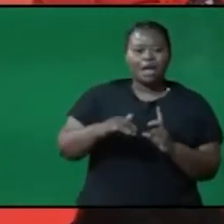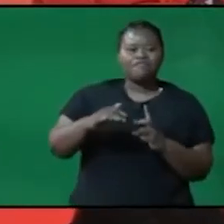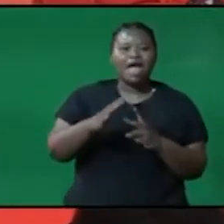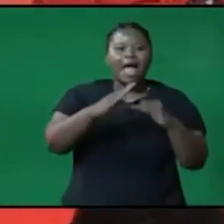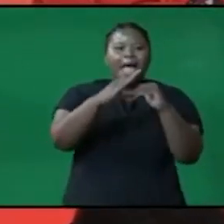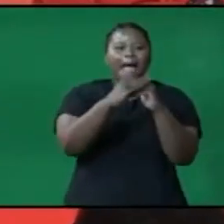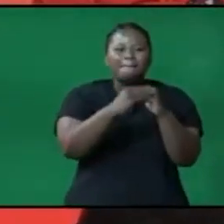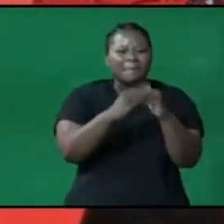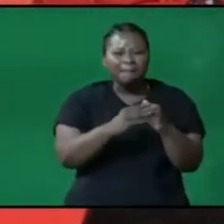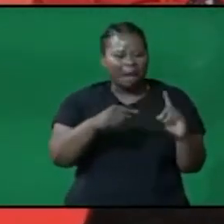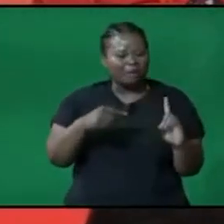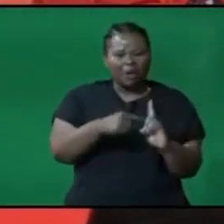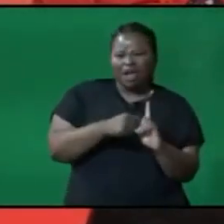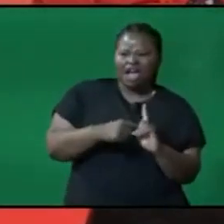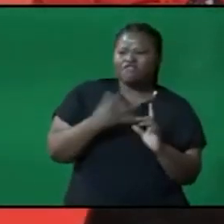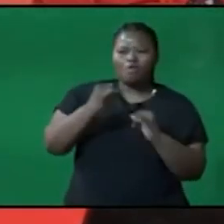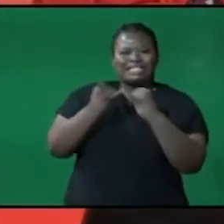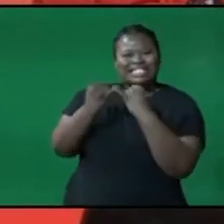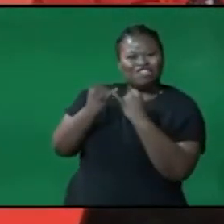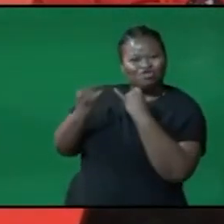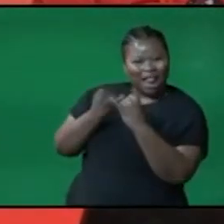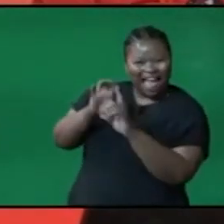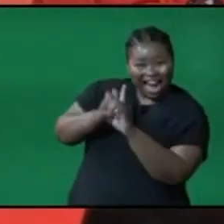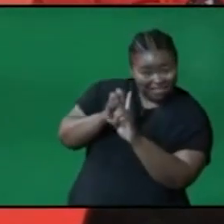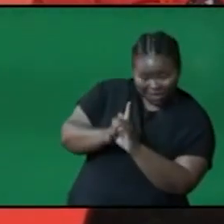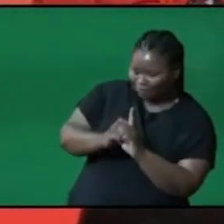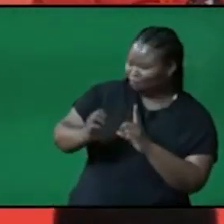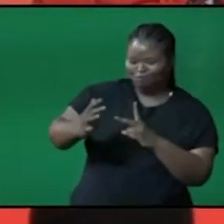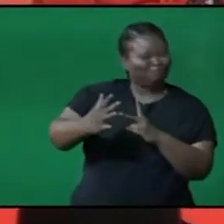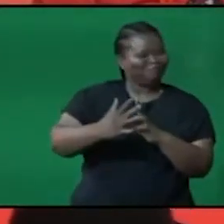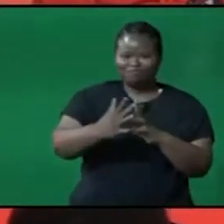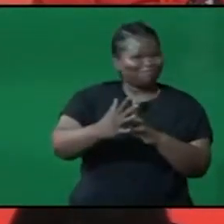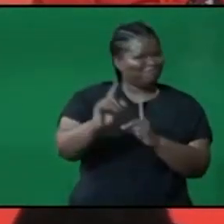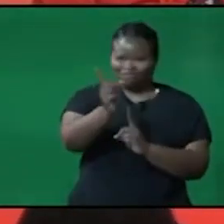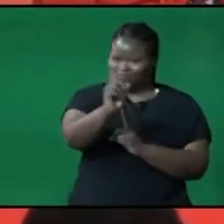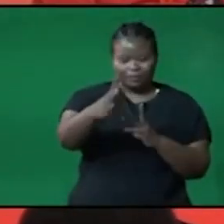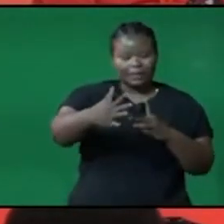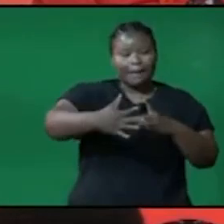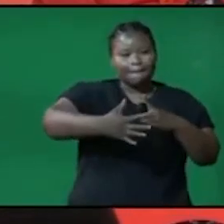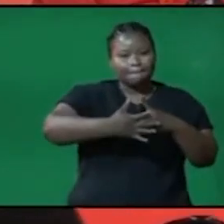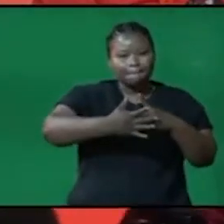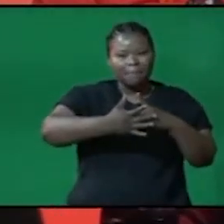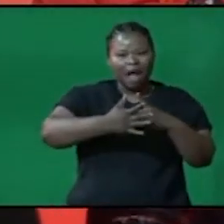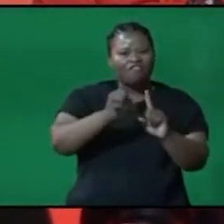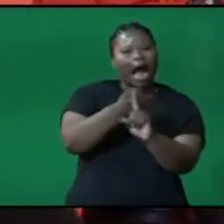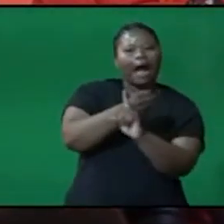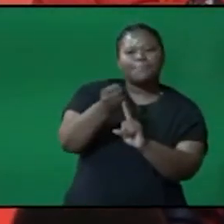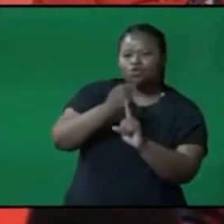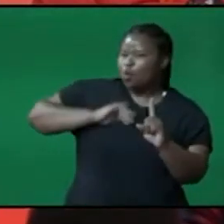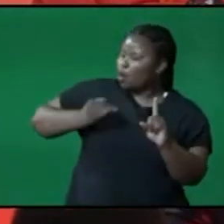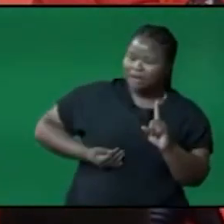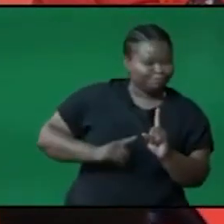going to be accused of sexual harassment. There's no commissar who's going to be accused of abusing